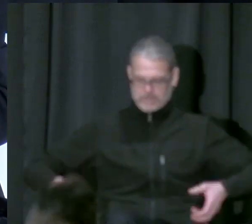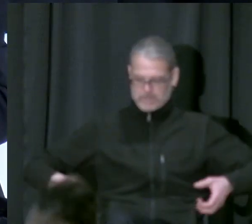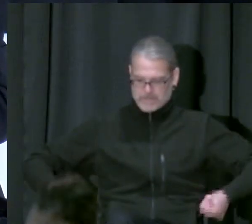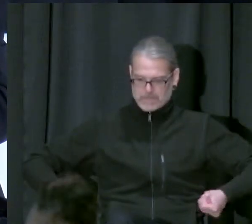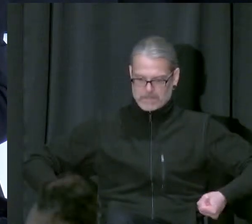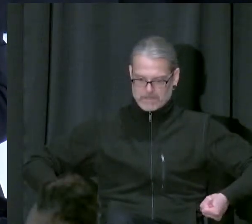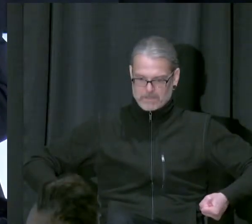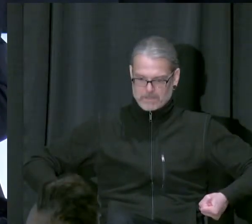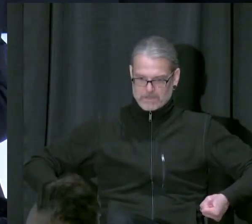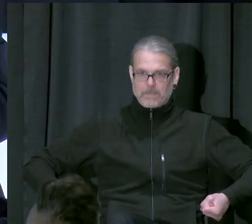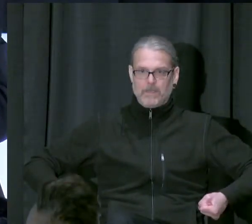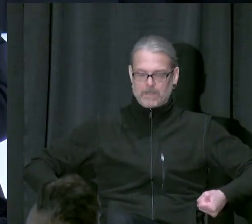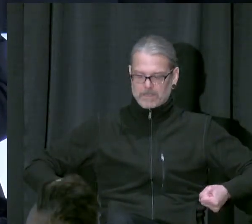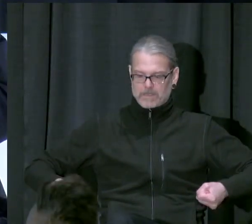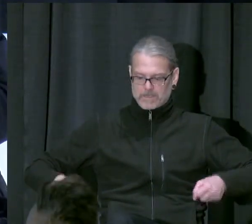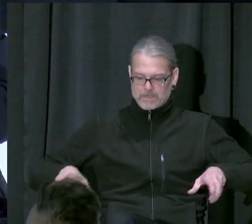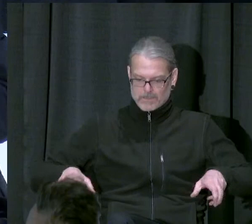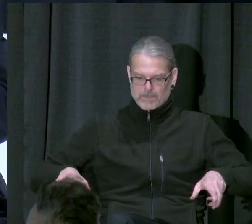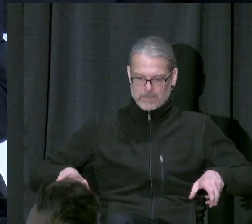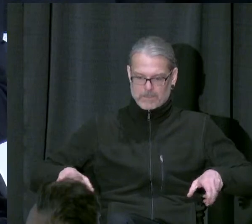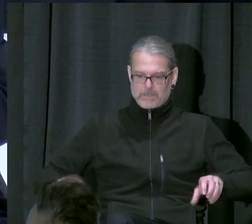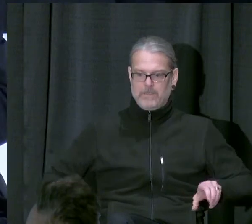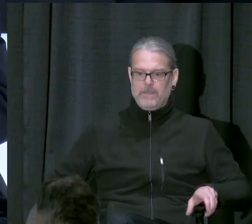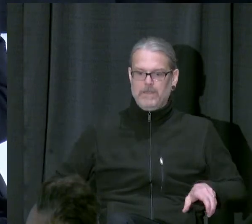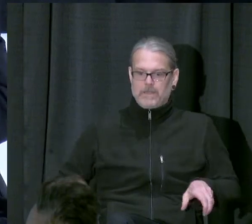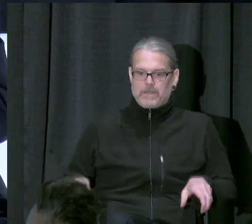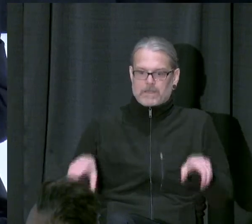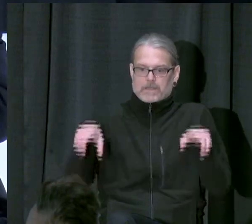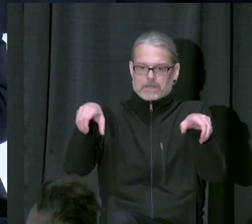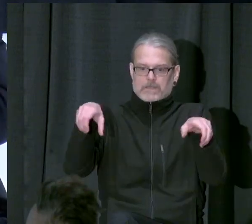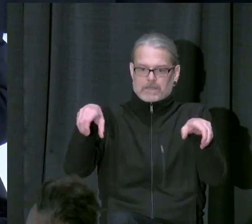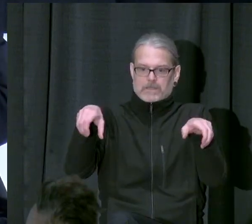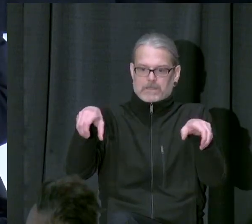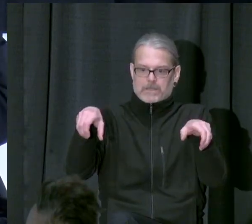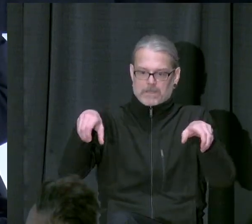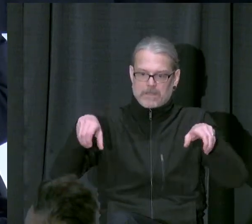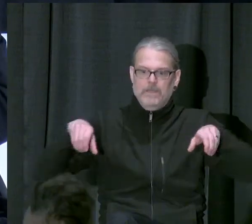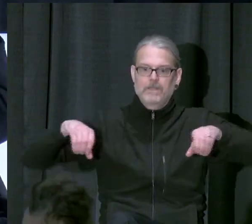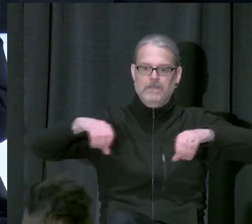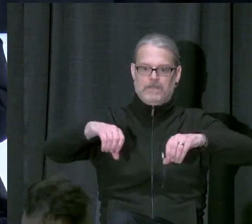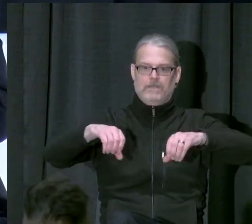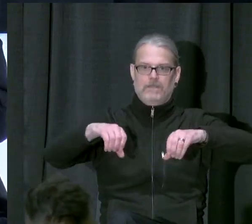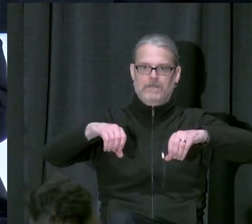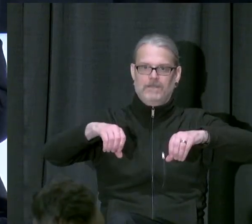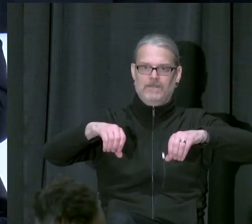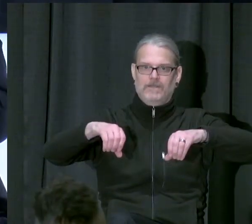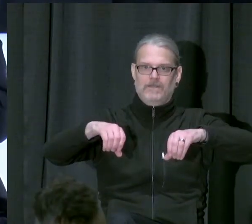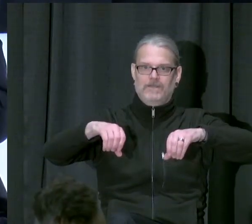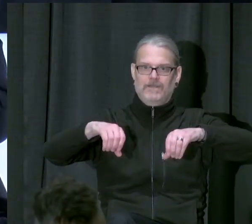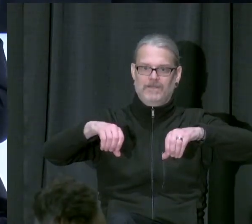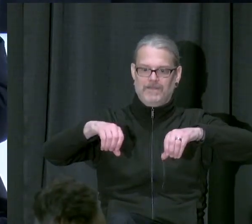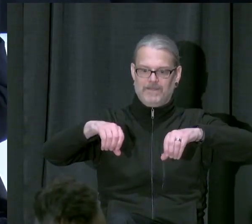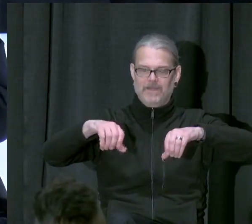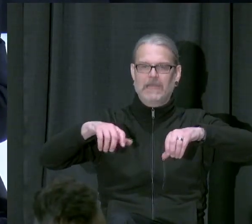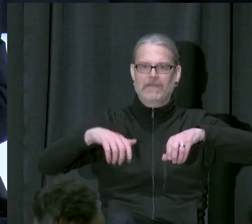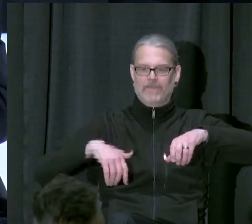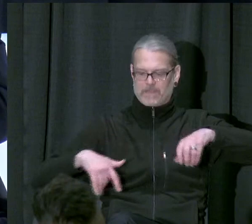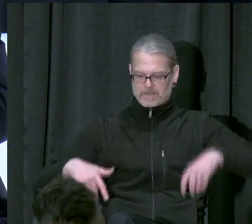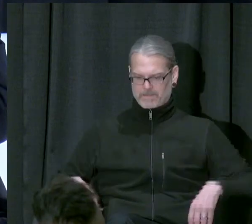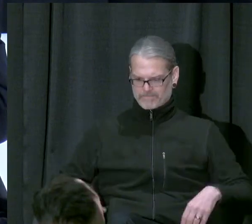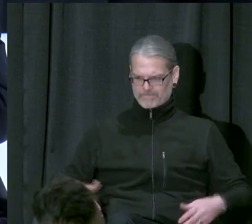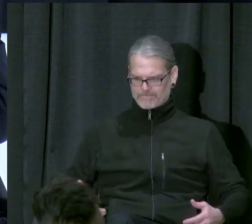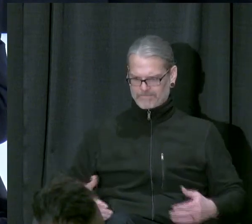and basically lifted them up, spun them around, flipped the seat over, and it became a spot for her to rest her leg, but then